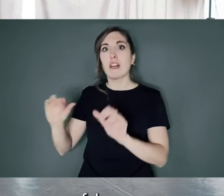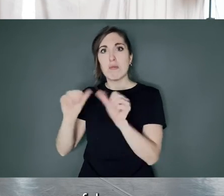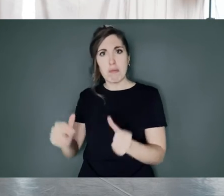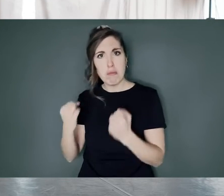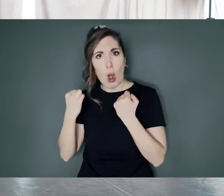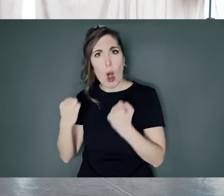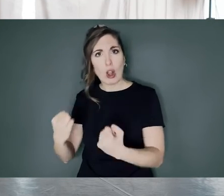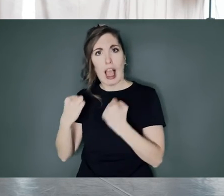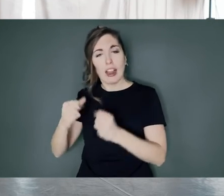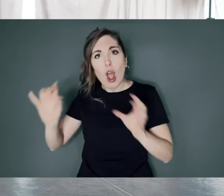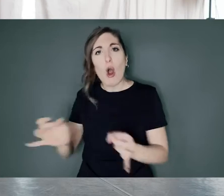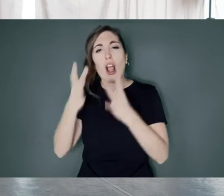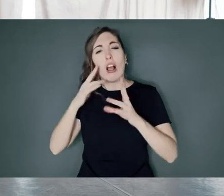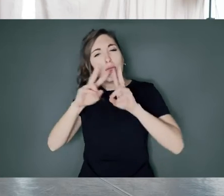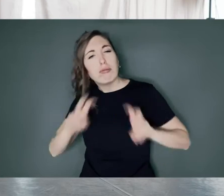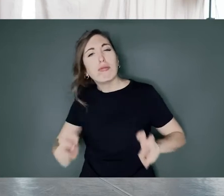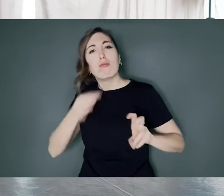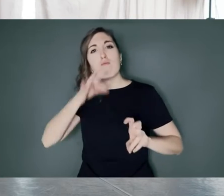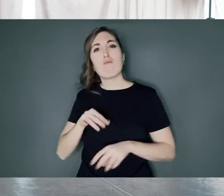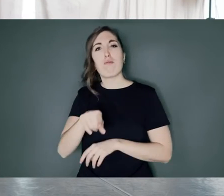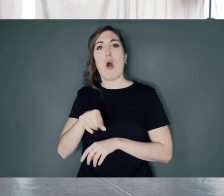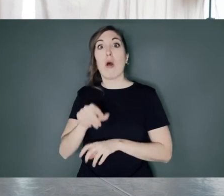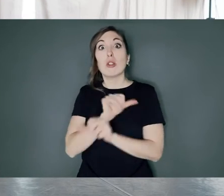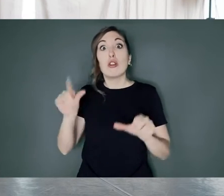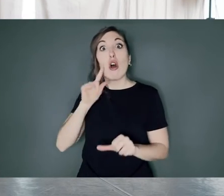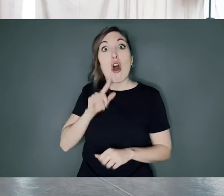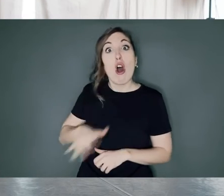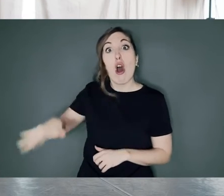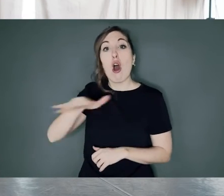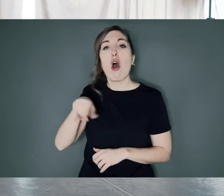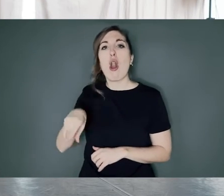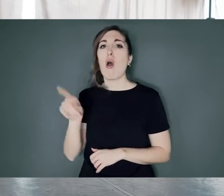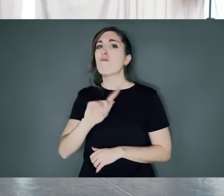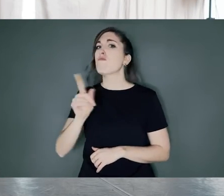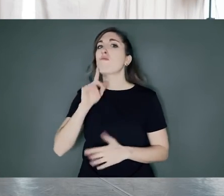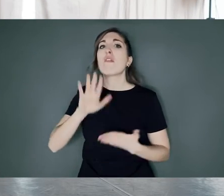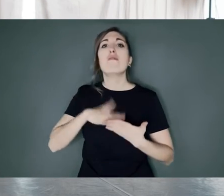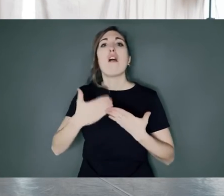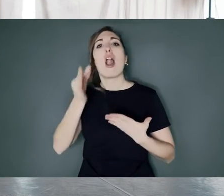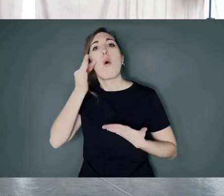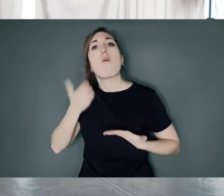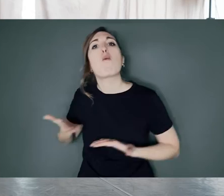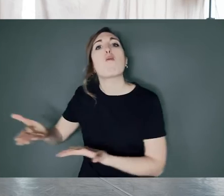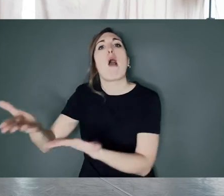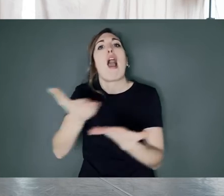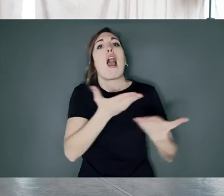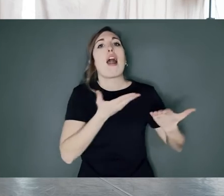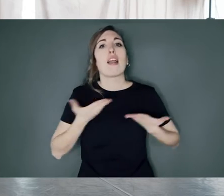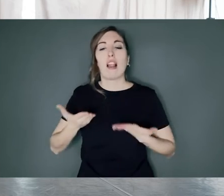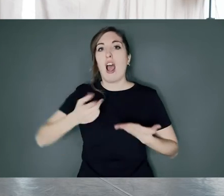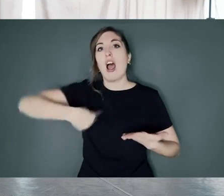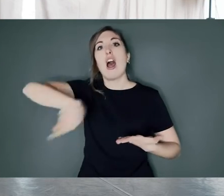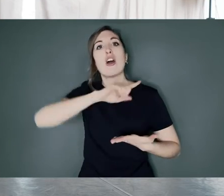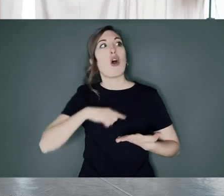way of examining those things. I don't think it's just about deaf